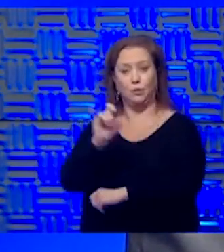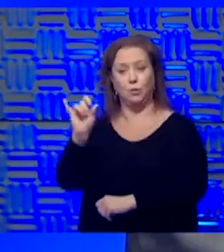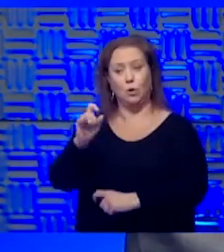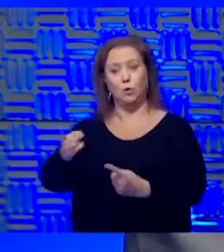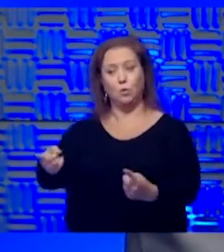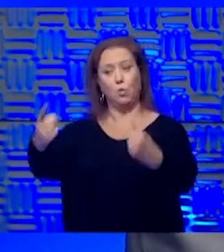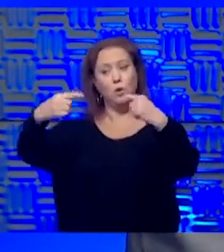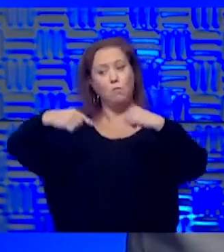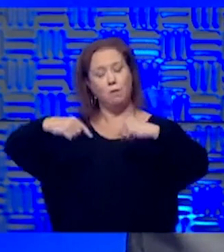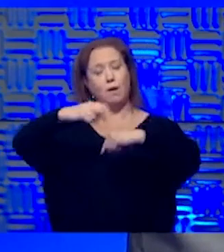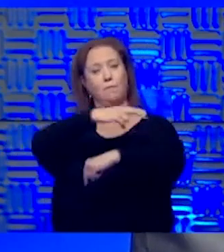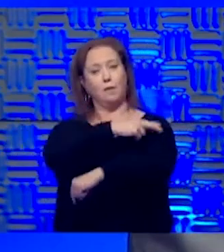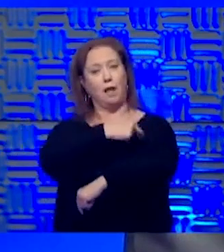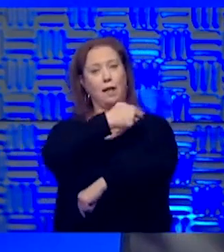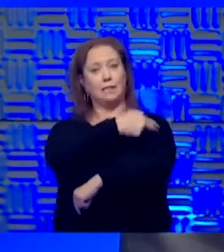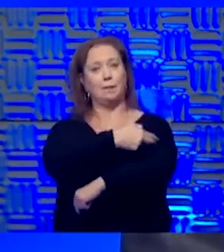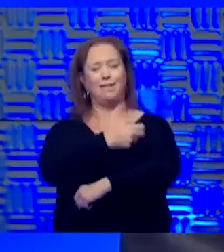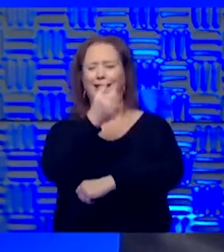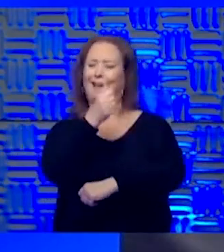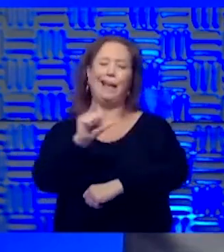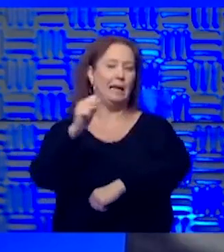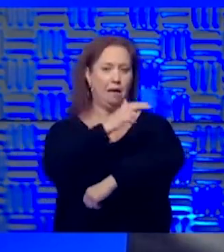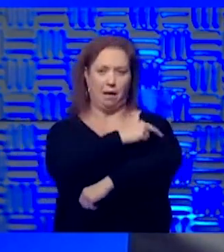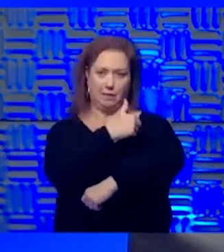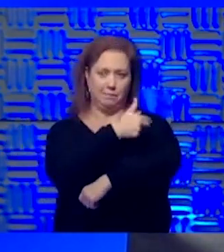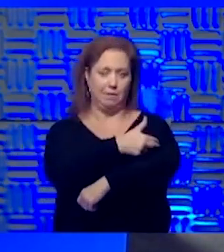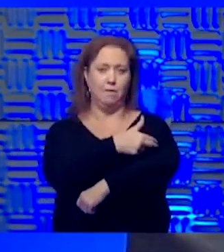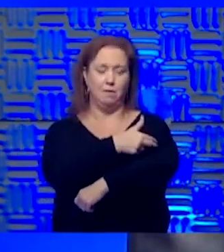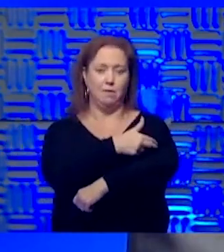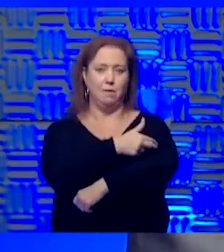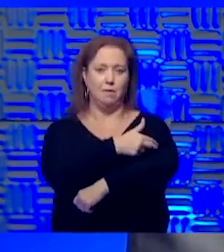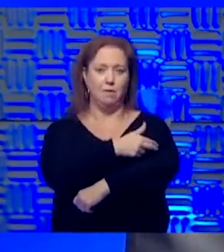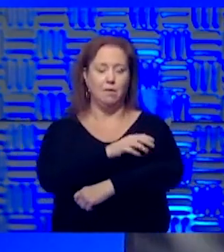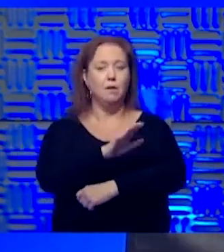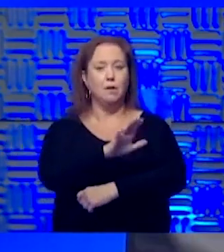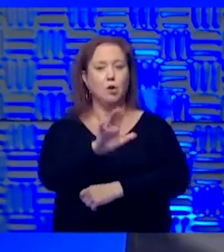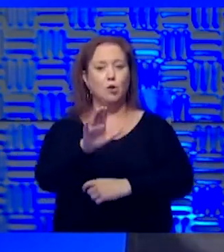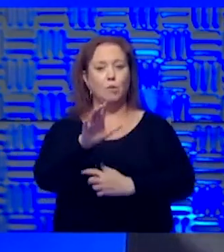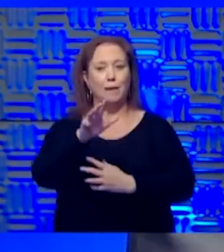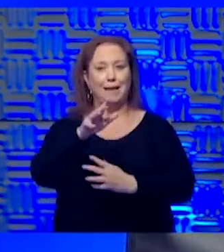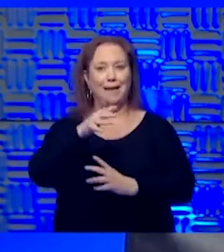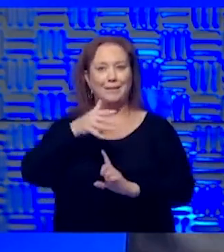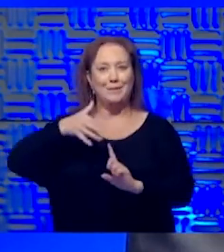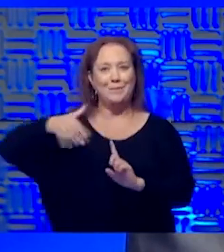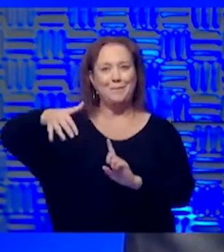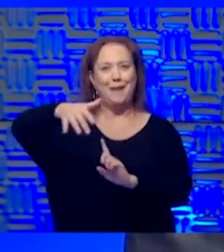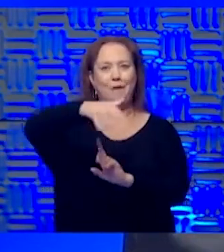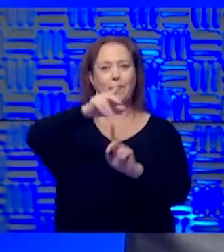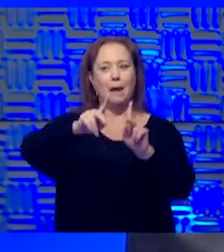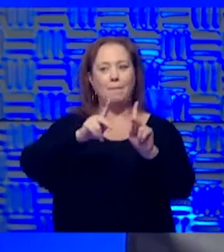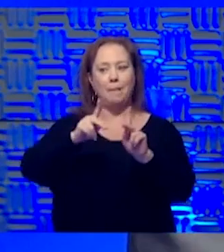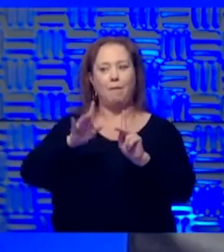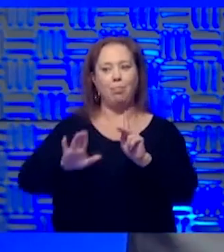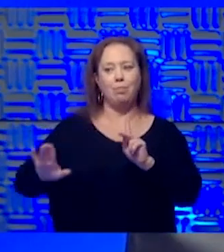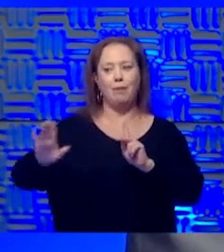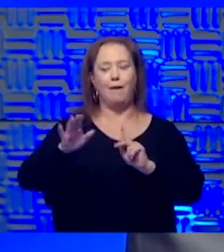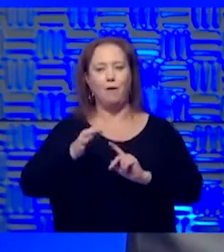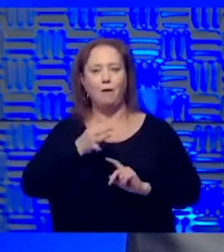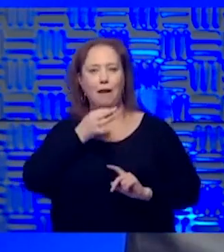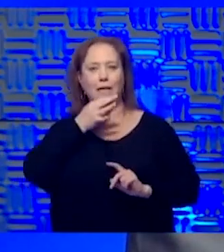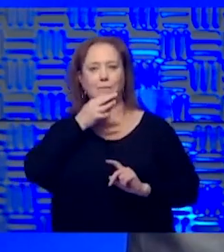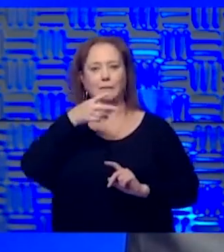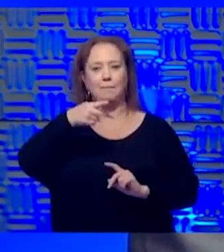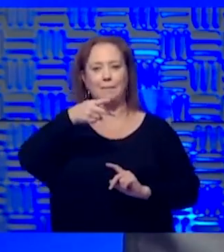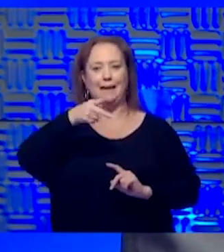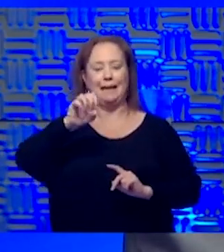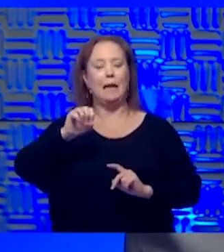come to the hospital, any hospital, you're going to be surrounded by people that have become expert on